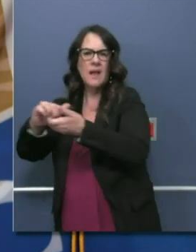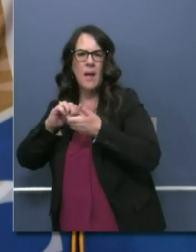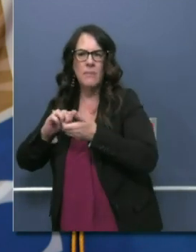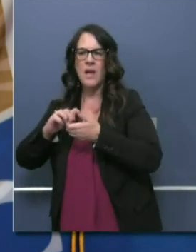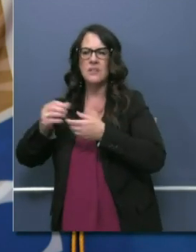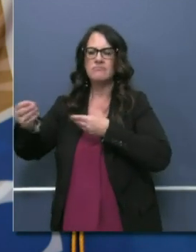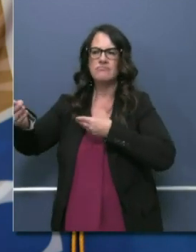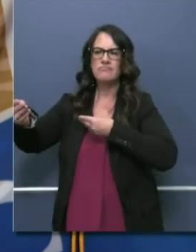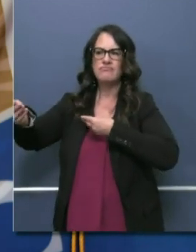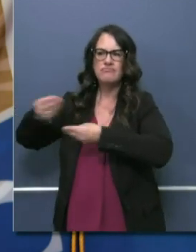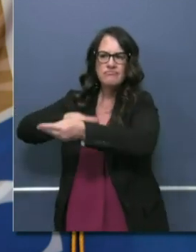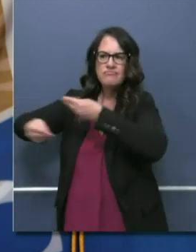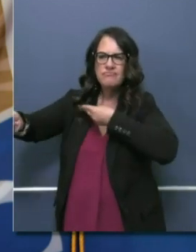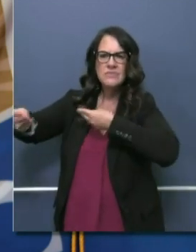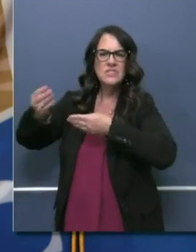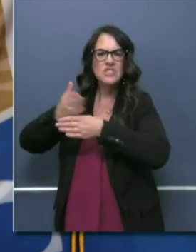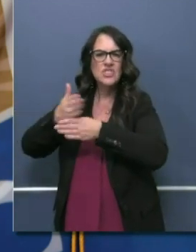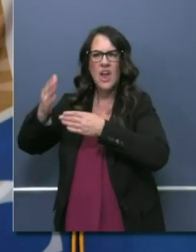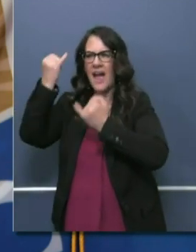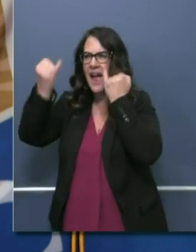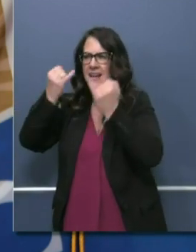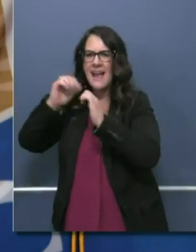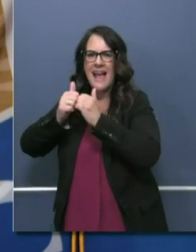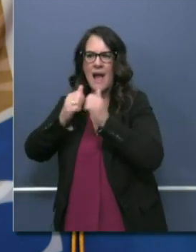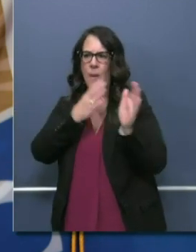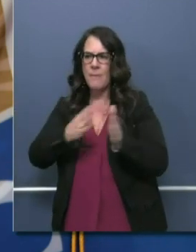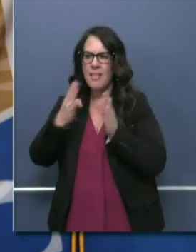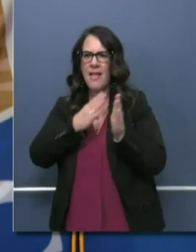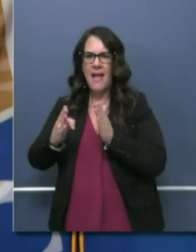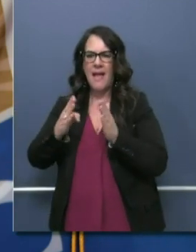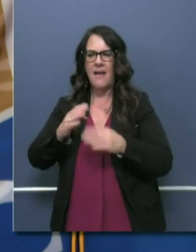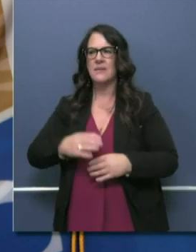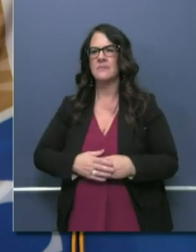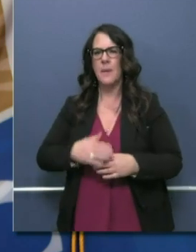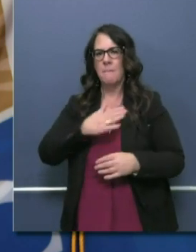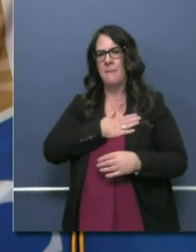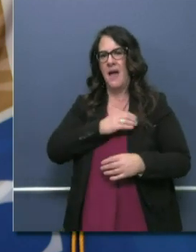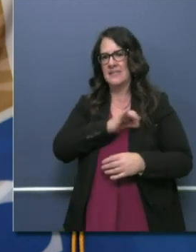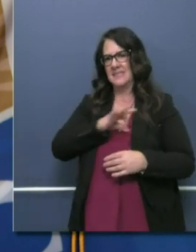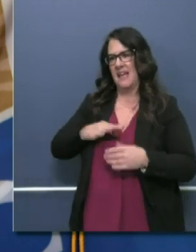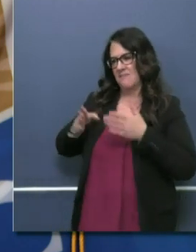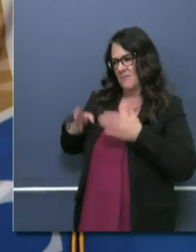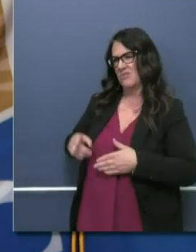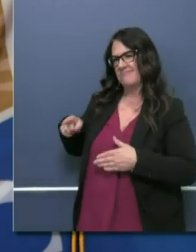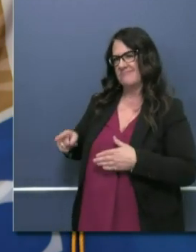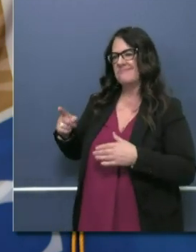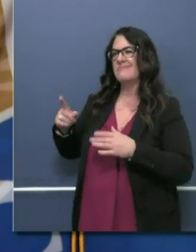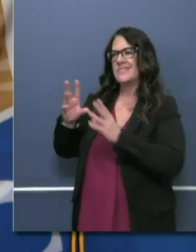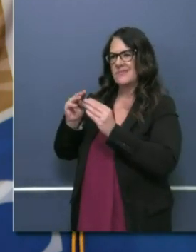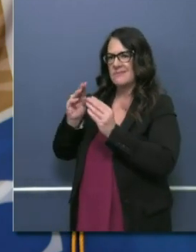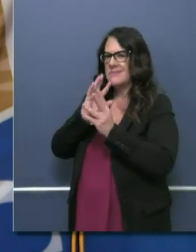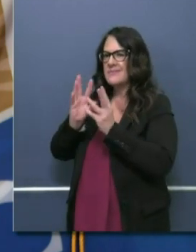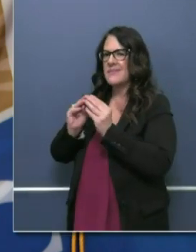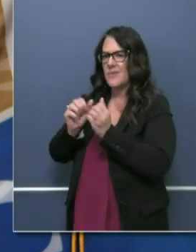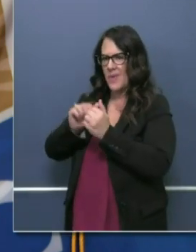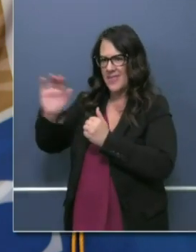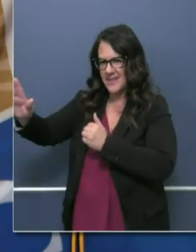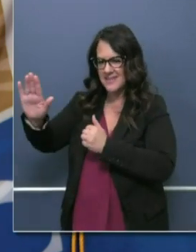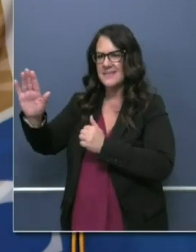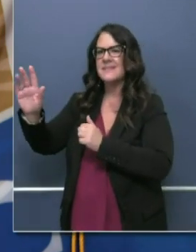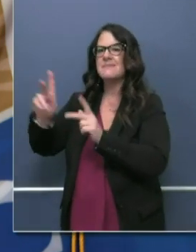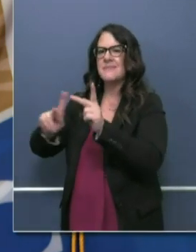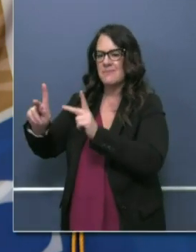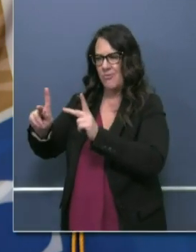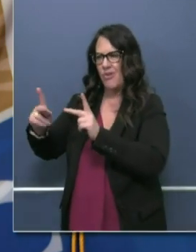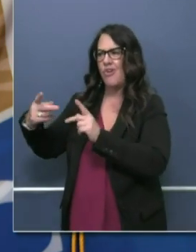And I will say this, our chiefs of staff get on the phone together on a consistent basis, comparing and contrasting best practices,